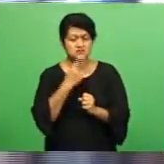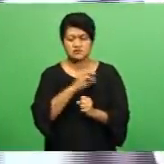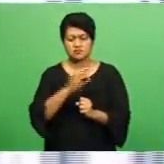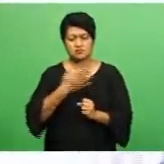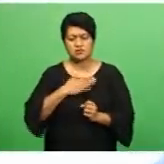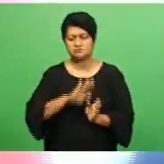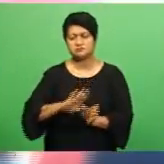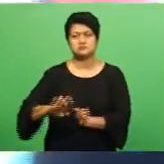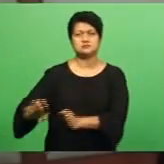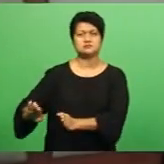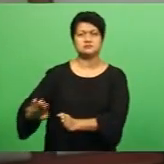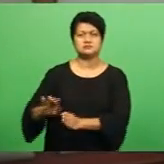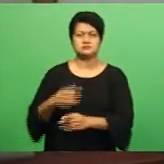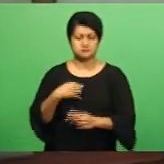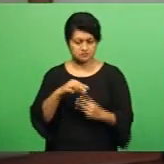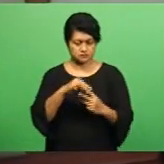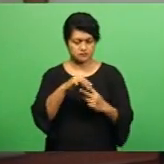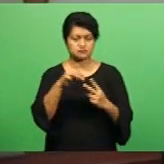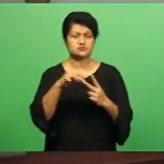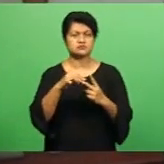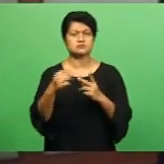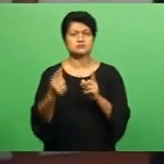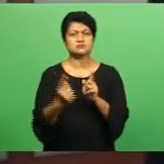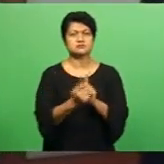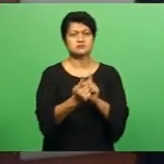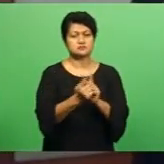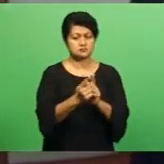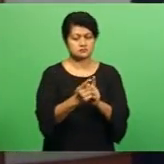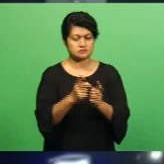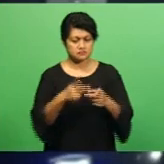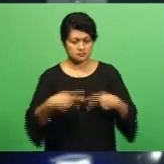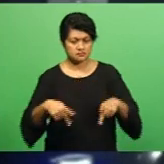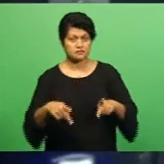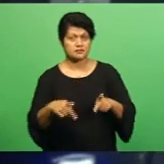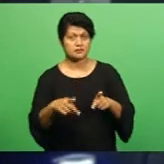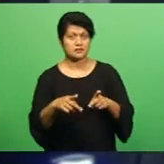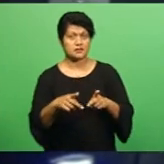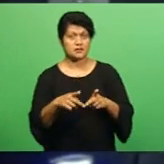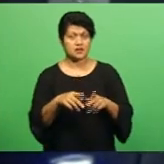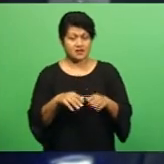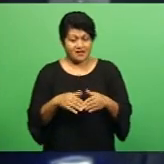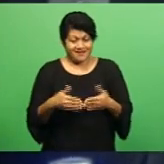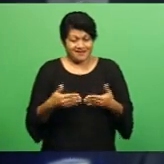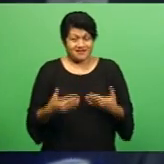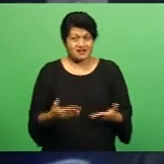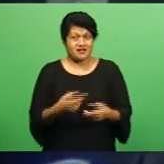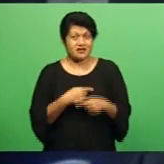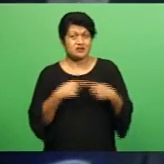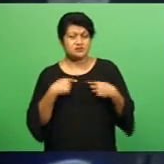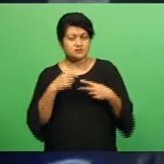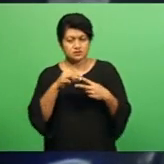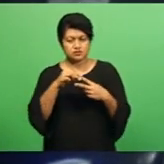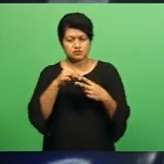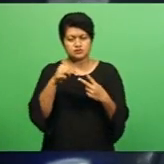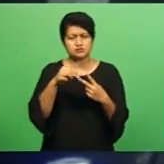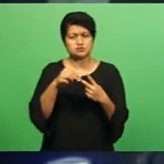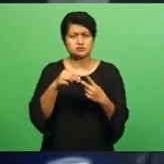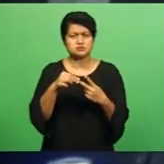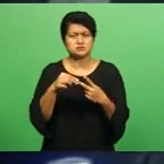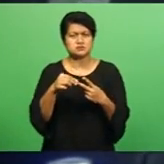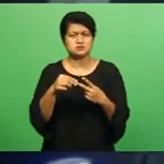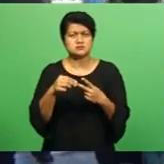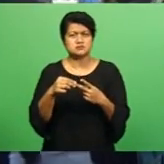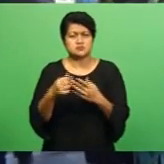very reason for choosing the meeting venue. Now we choose some very secure